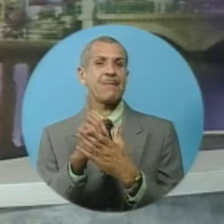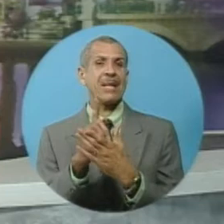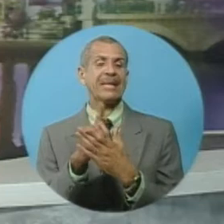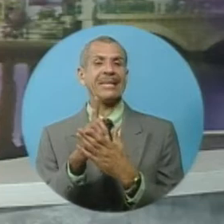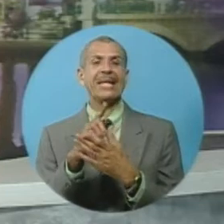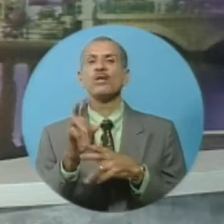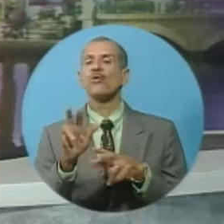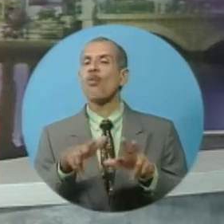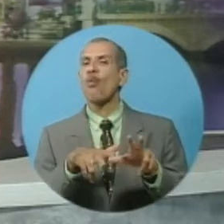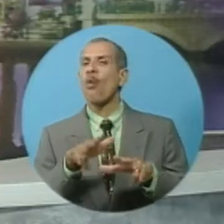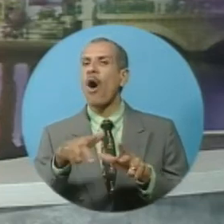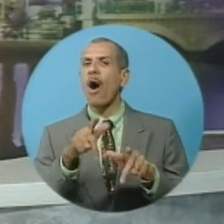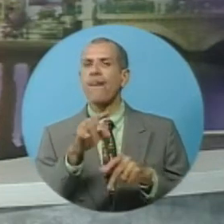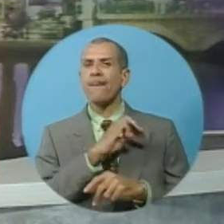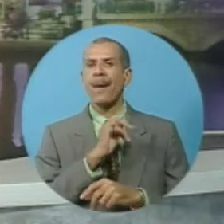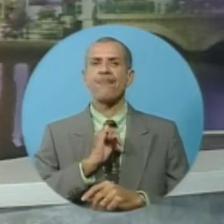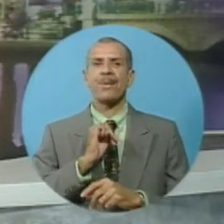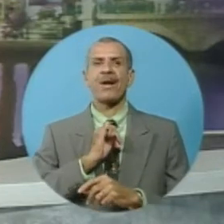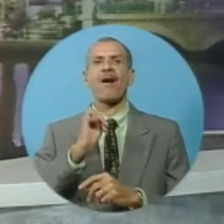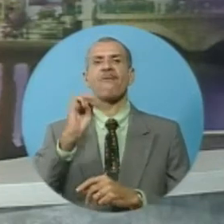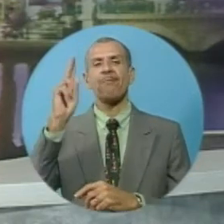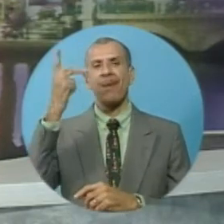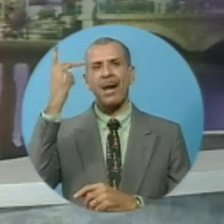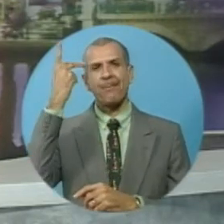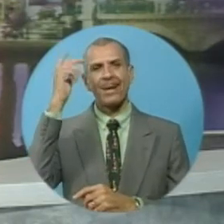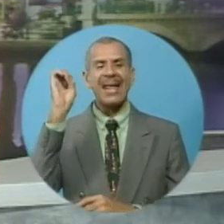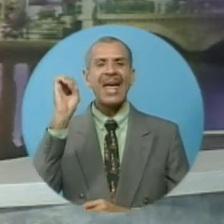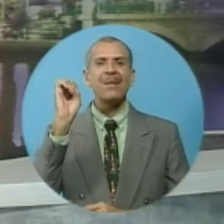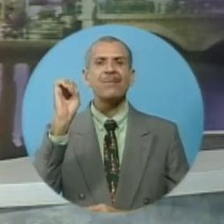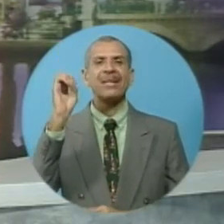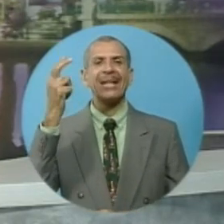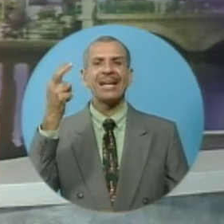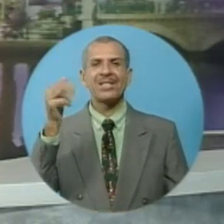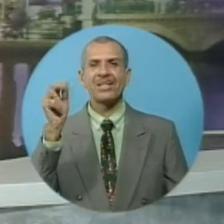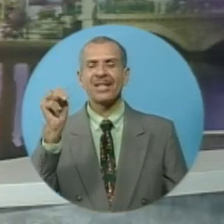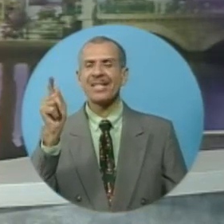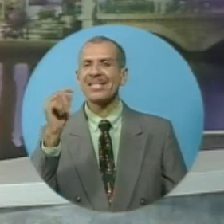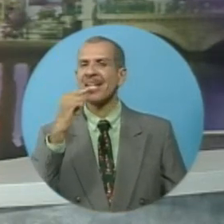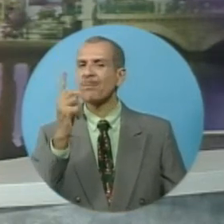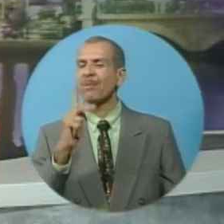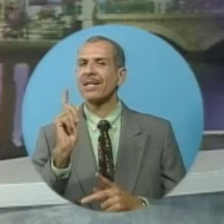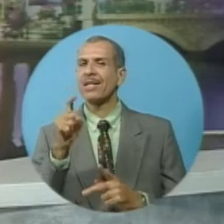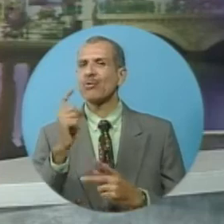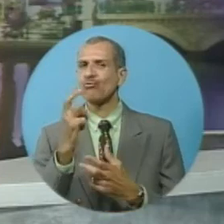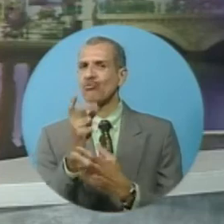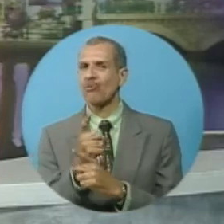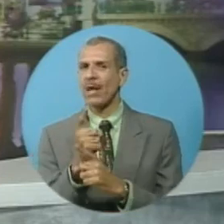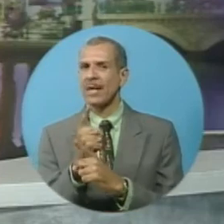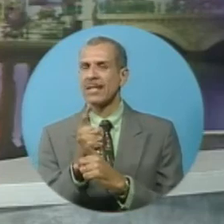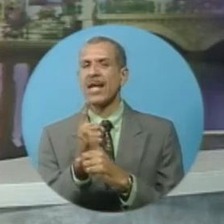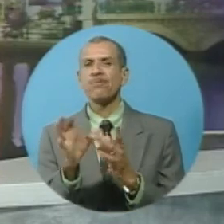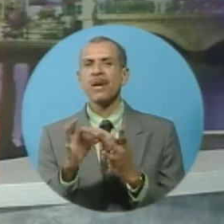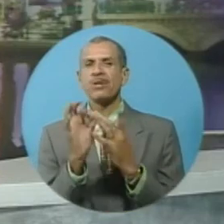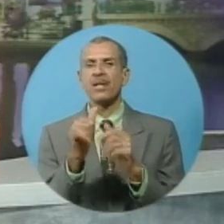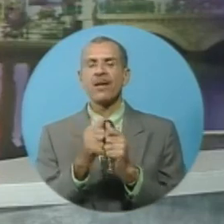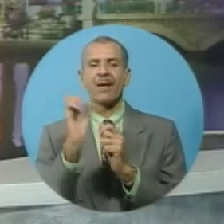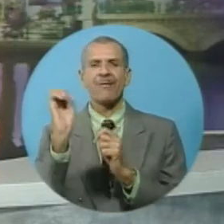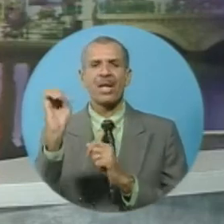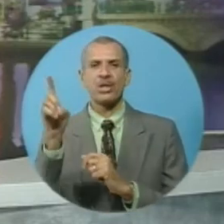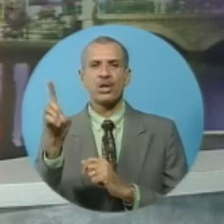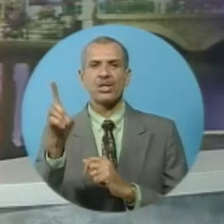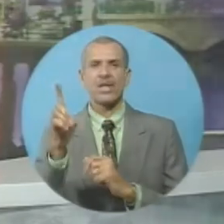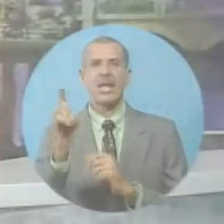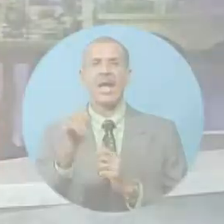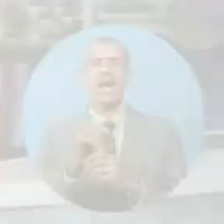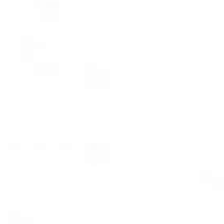Day walk, Member of Parliament Edmund Hinkson. He says disabled people need legal rights, especially in the areas of education